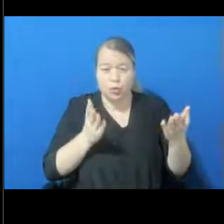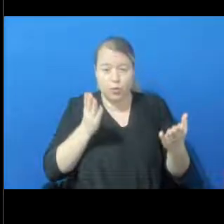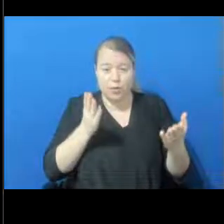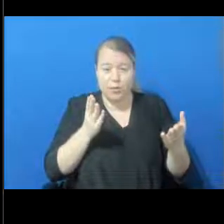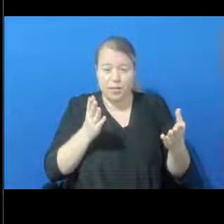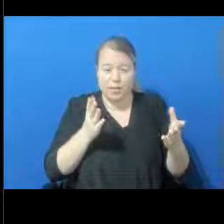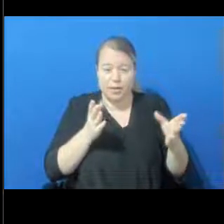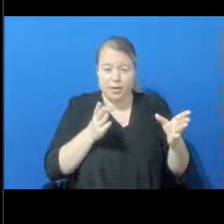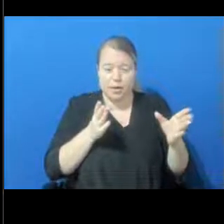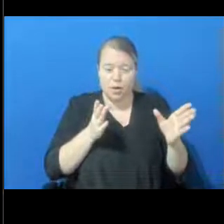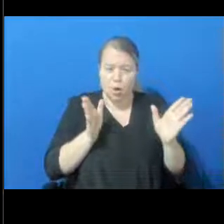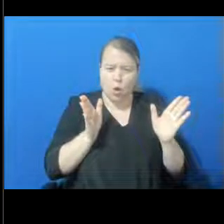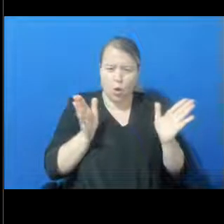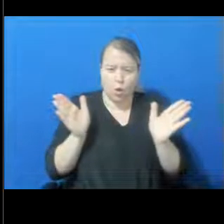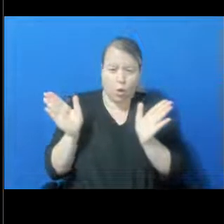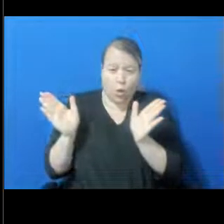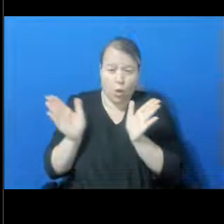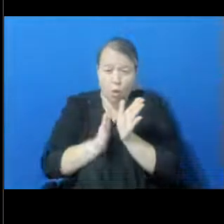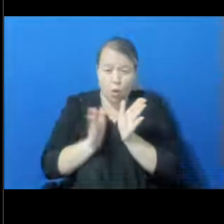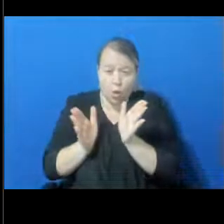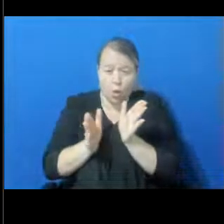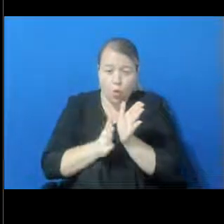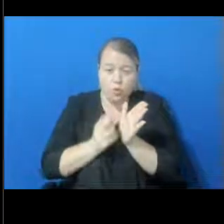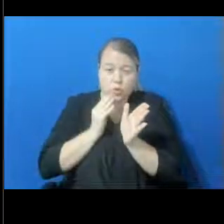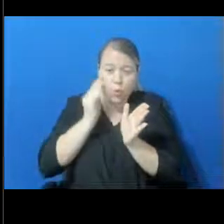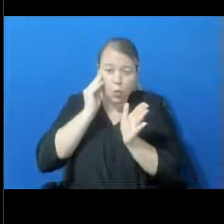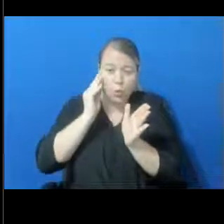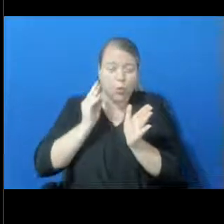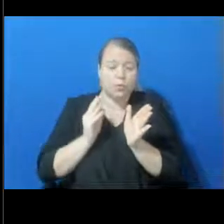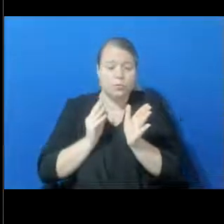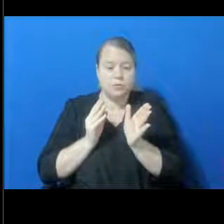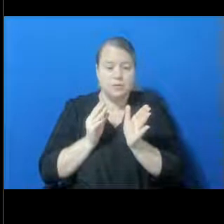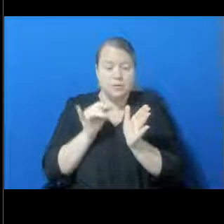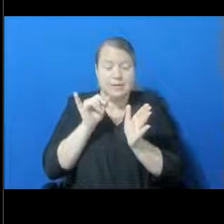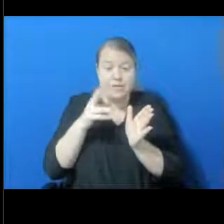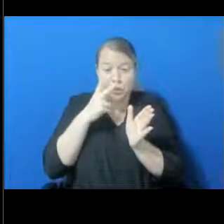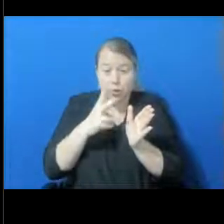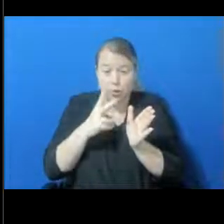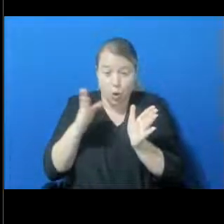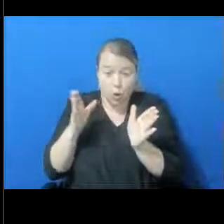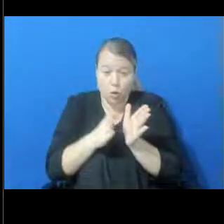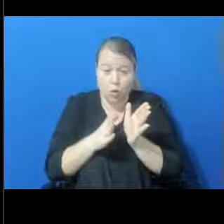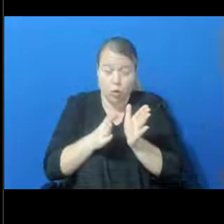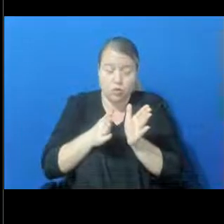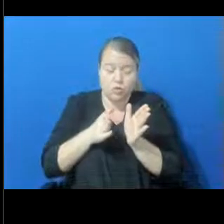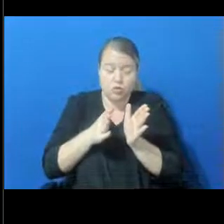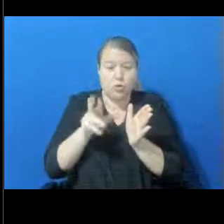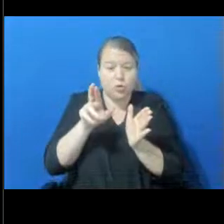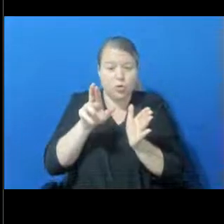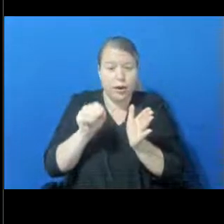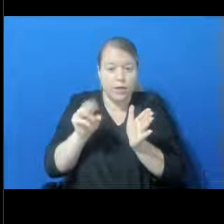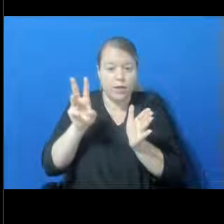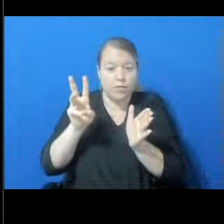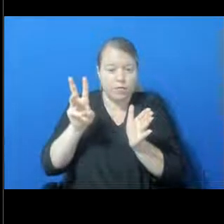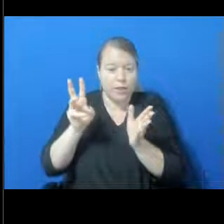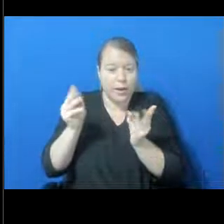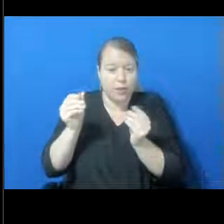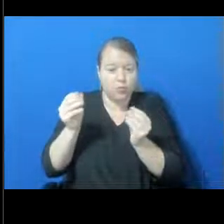closer to them, but if you look closer at the right-of-way property line, the